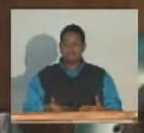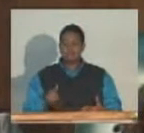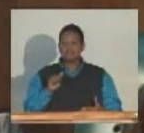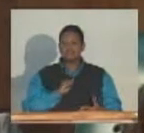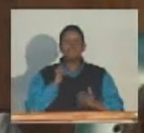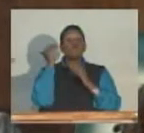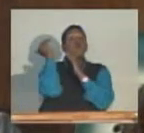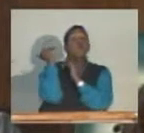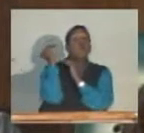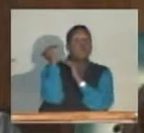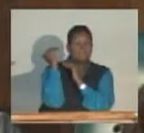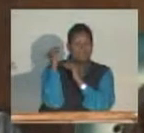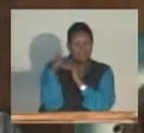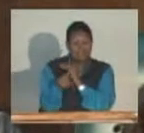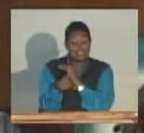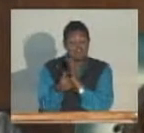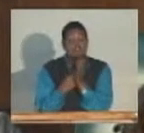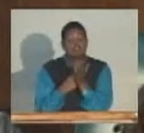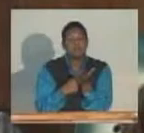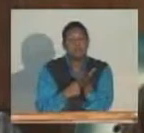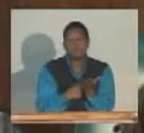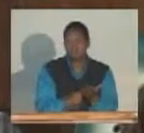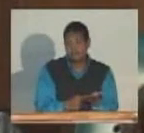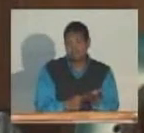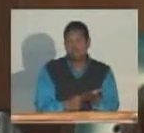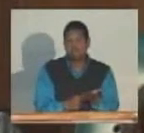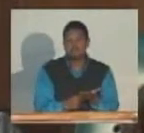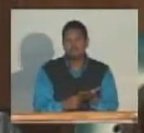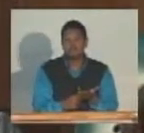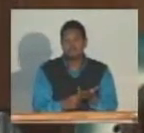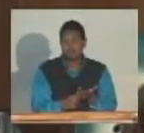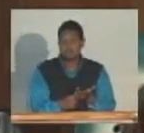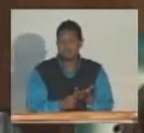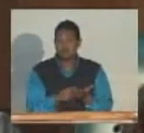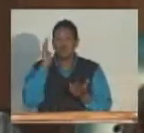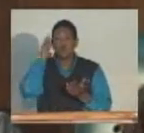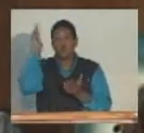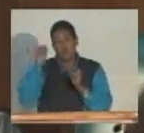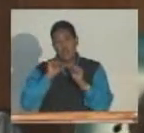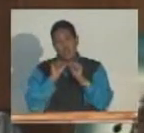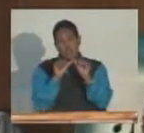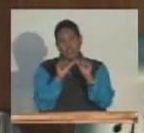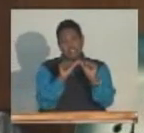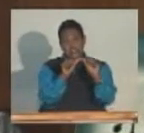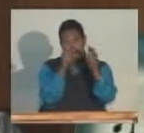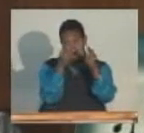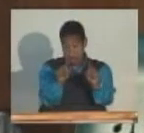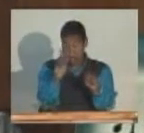hoping that this debate will continue,